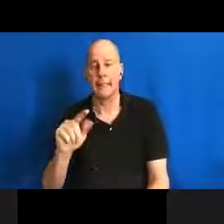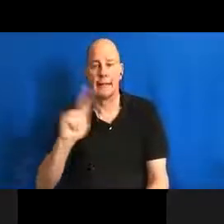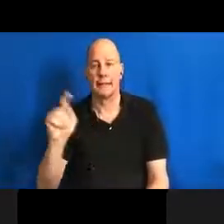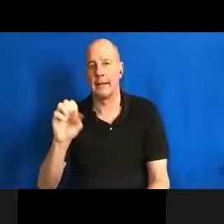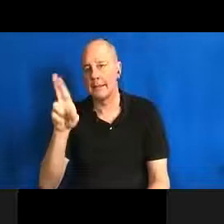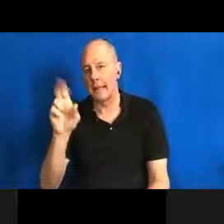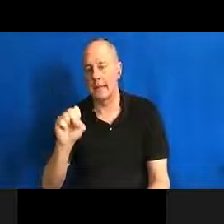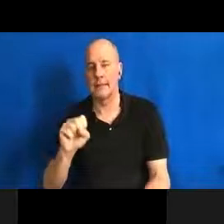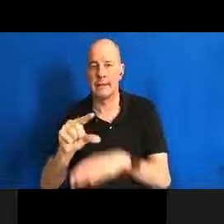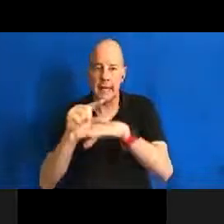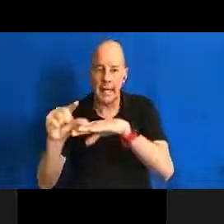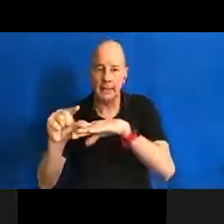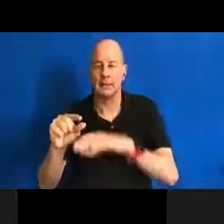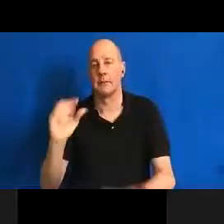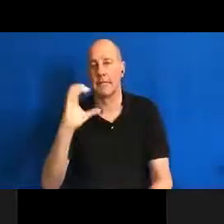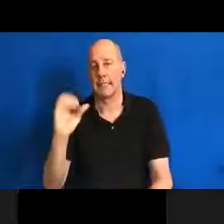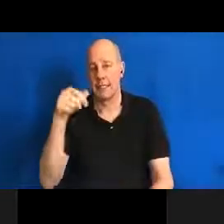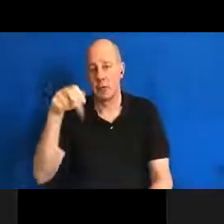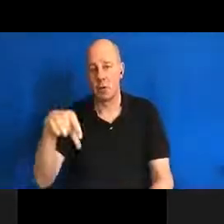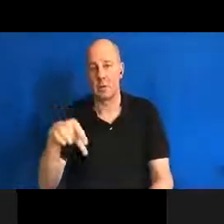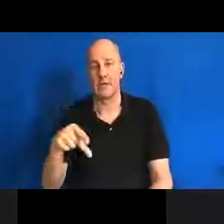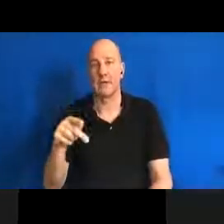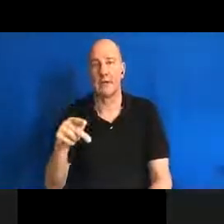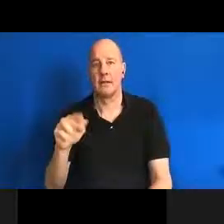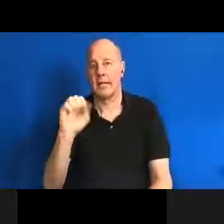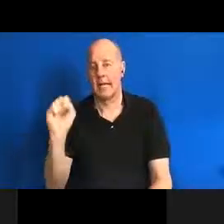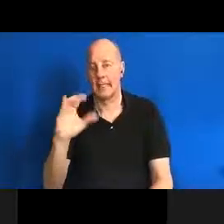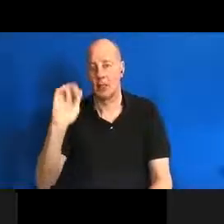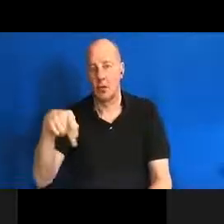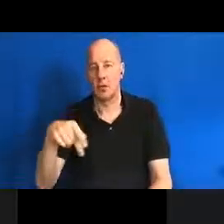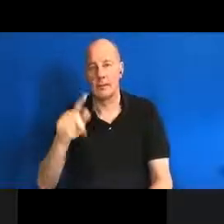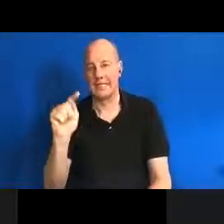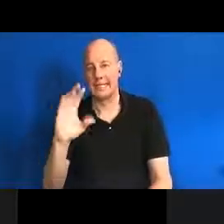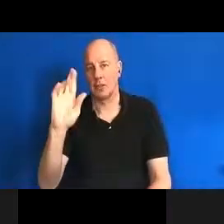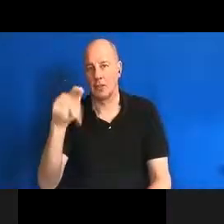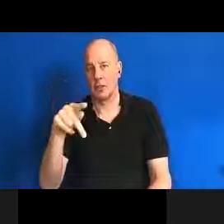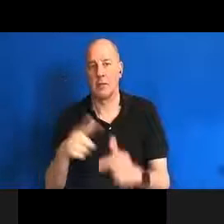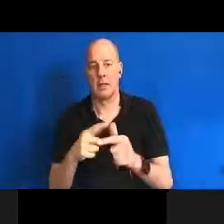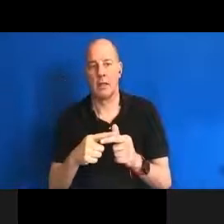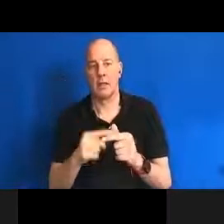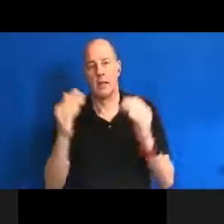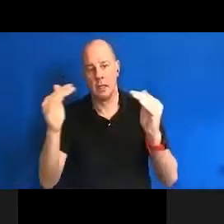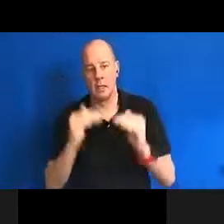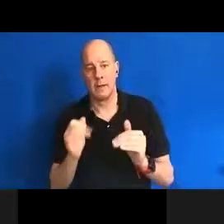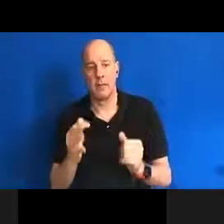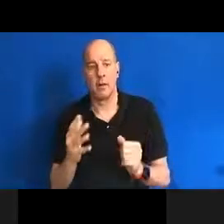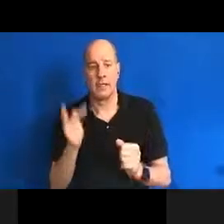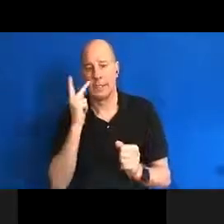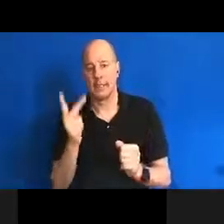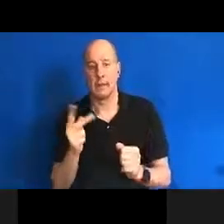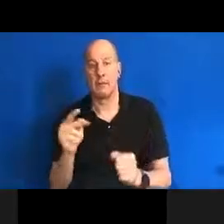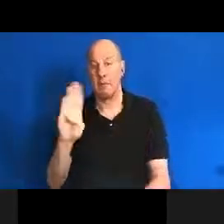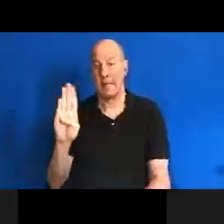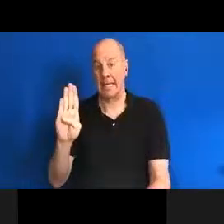icing on top, could be C Corp, T Corp, S Corp, etc. Moving on. I mean, if you want to look into like B